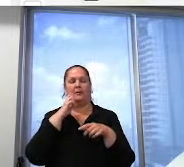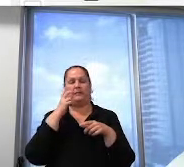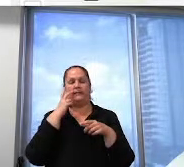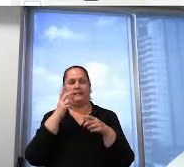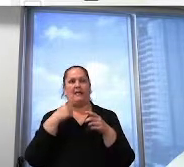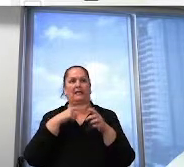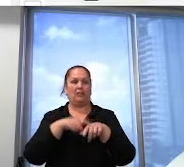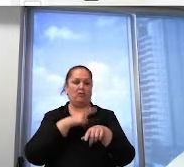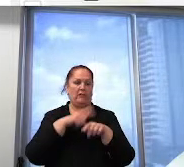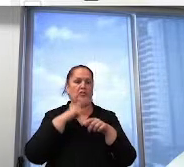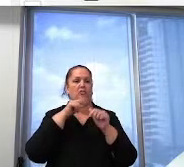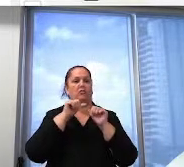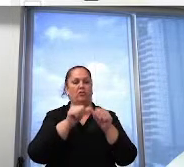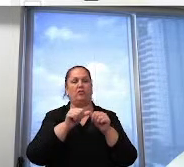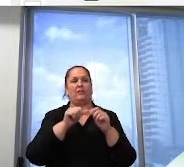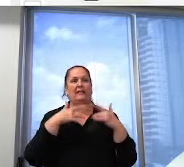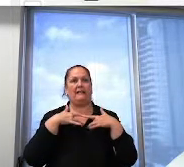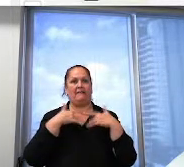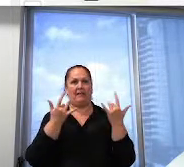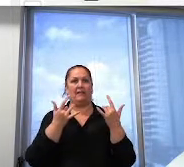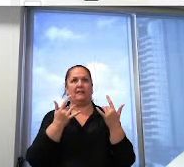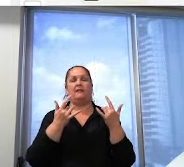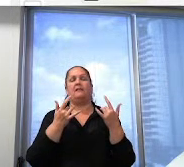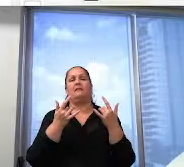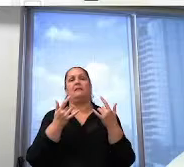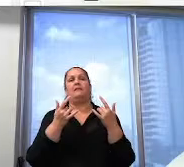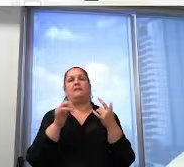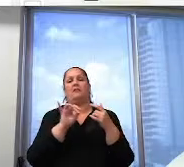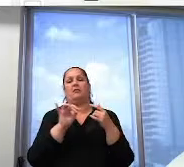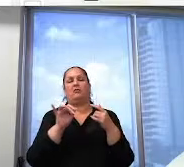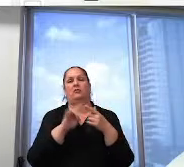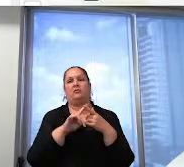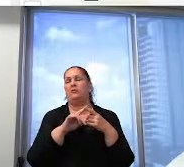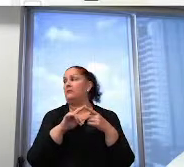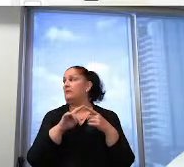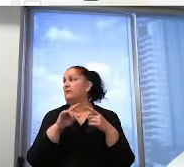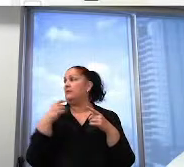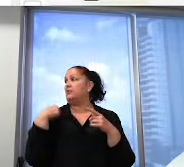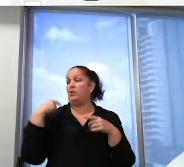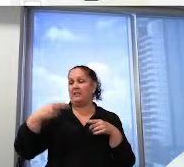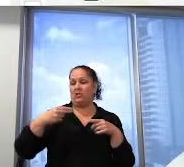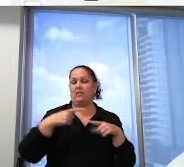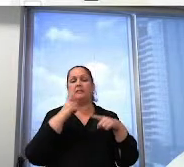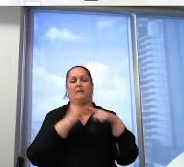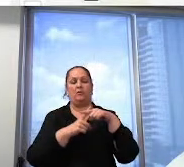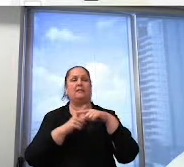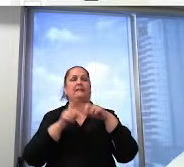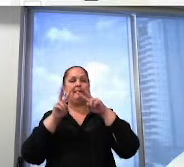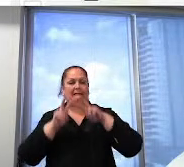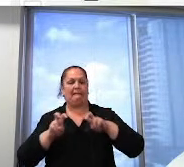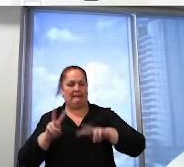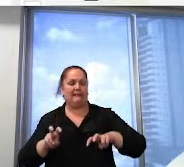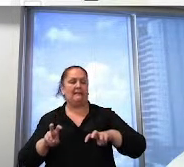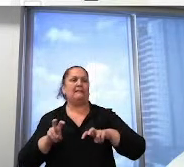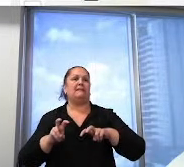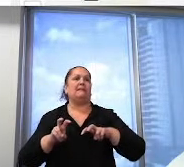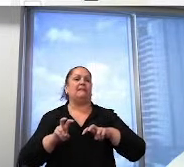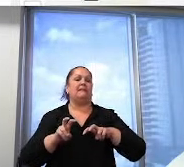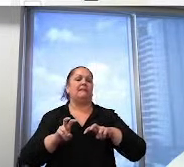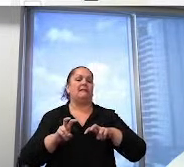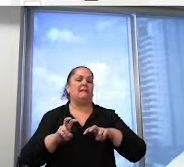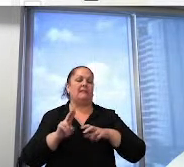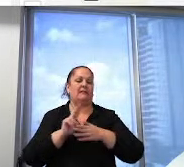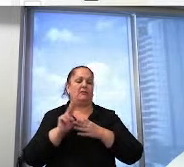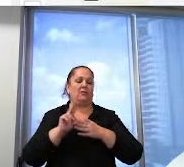and the frequency and the duration of the events from a magnitude also is played out. Historical plus the analysis